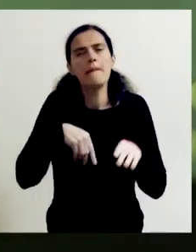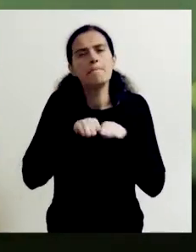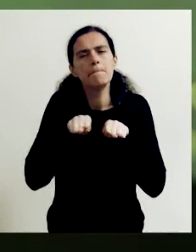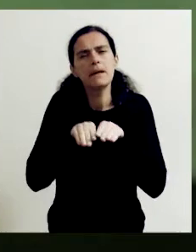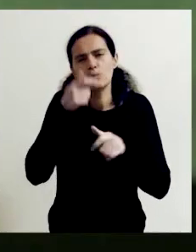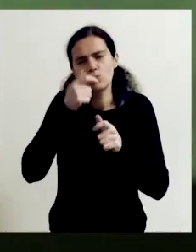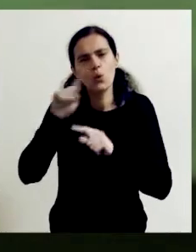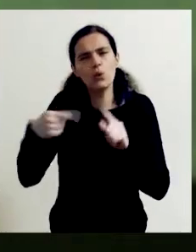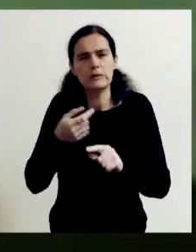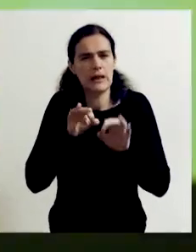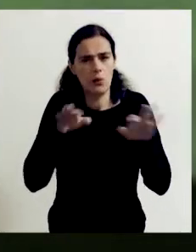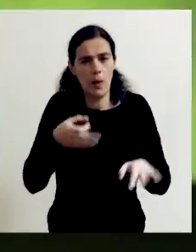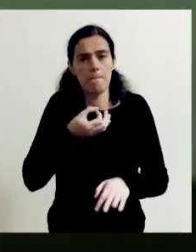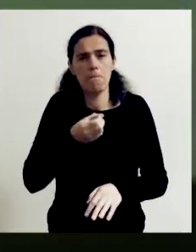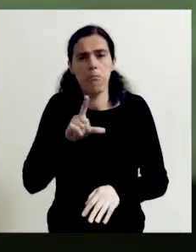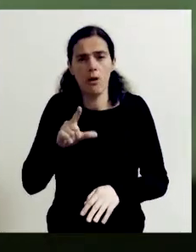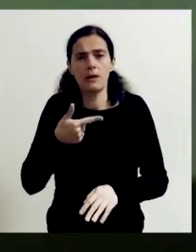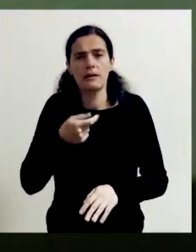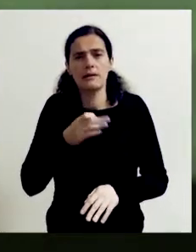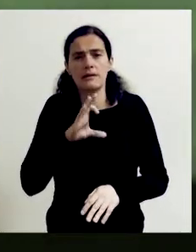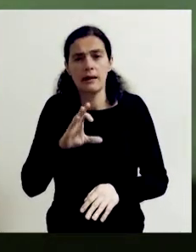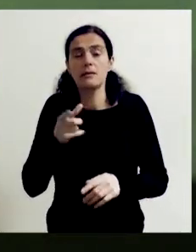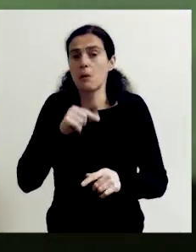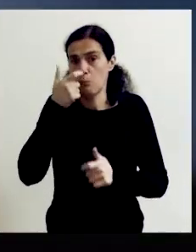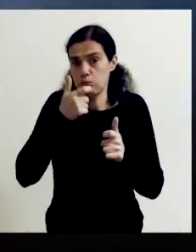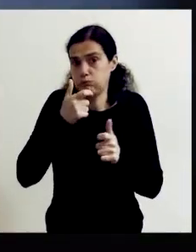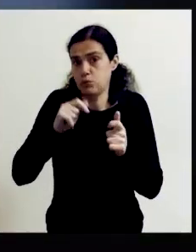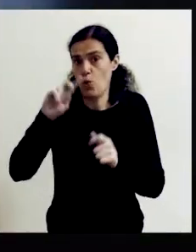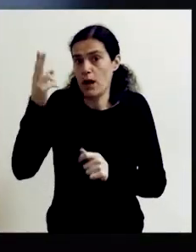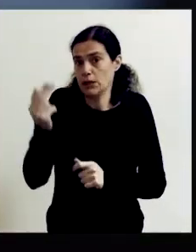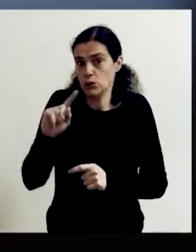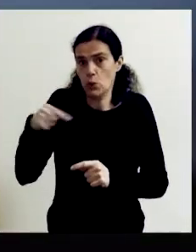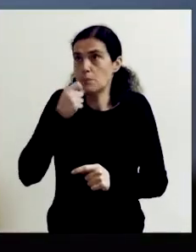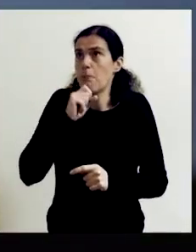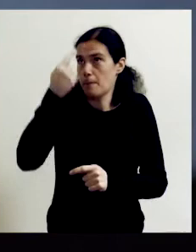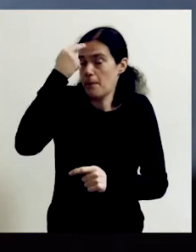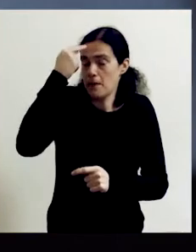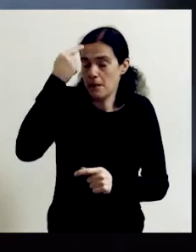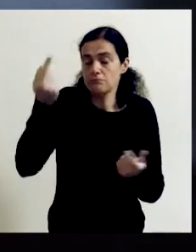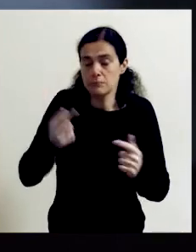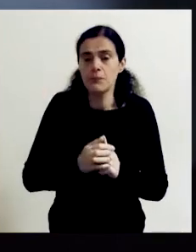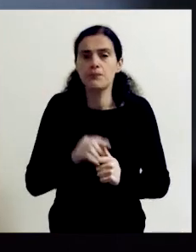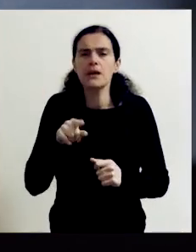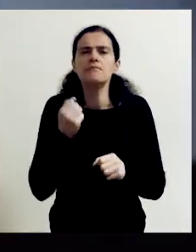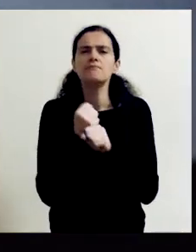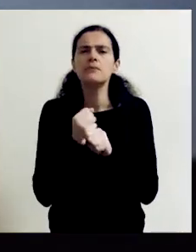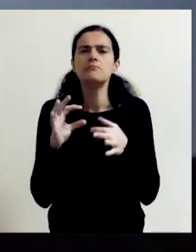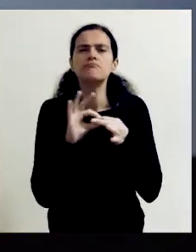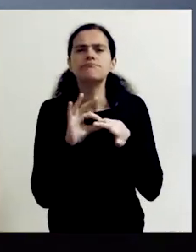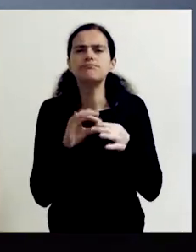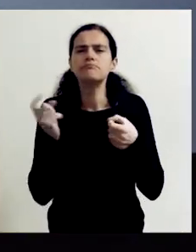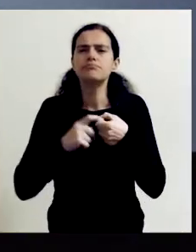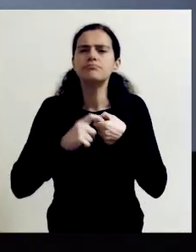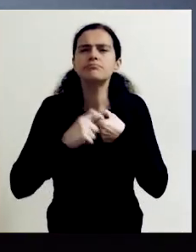the practice of someone like Paul Thek, but other artists could actually come to mind. In terms of his collaborator,